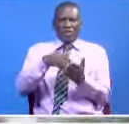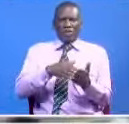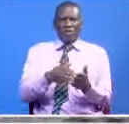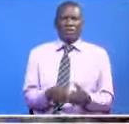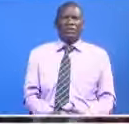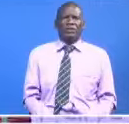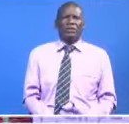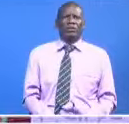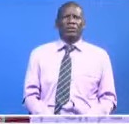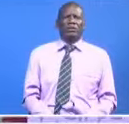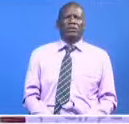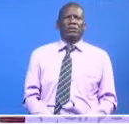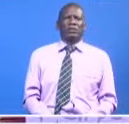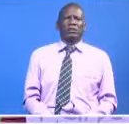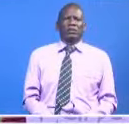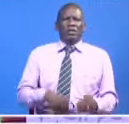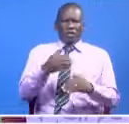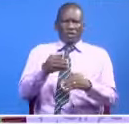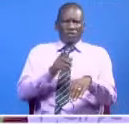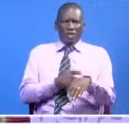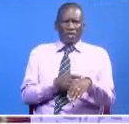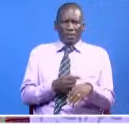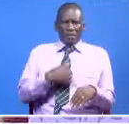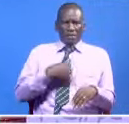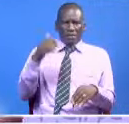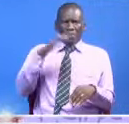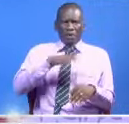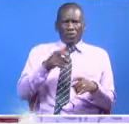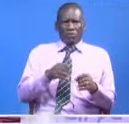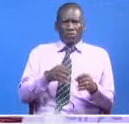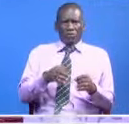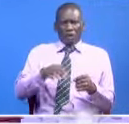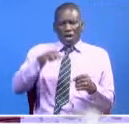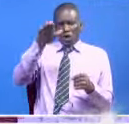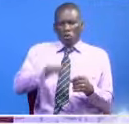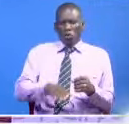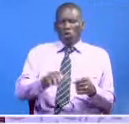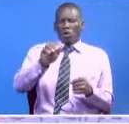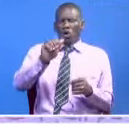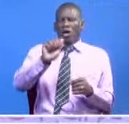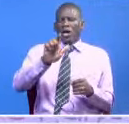Every time I come from a low altitude, I perform well.